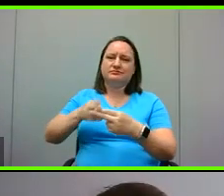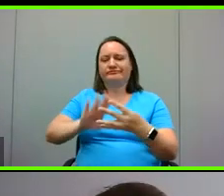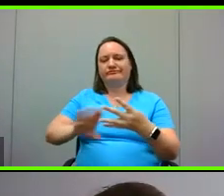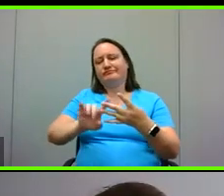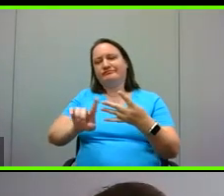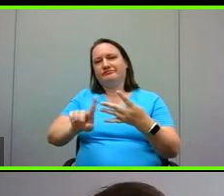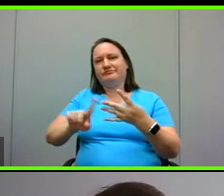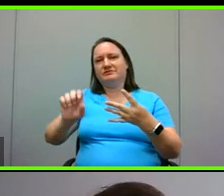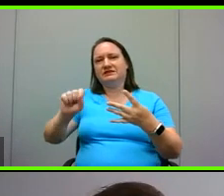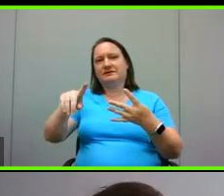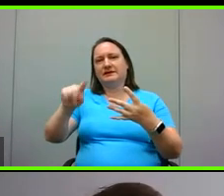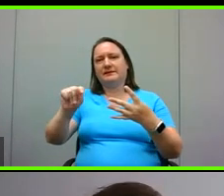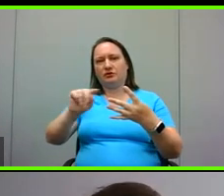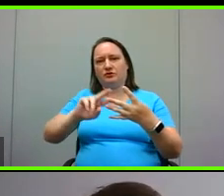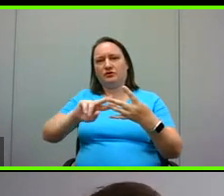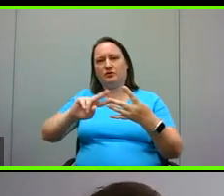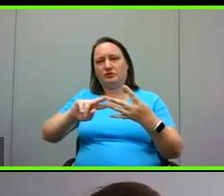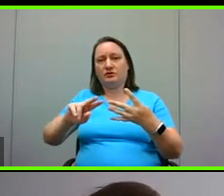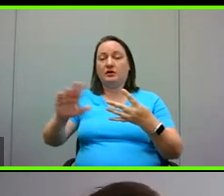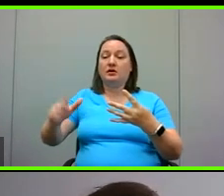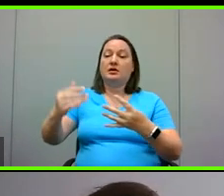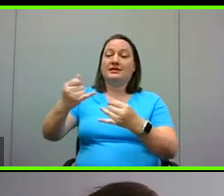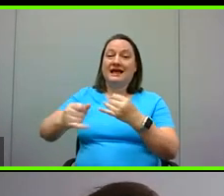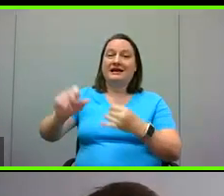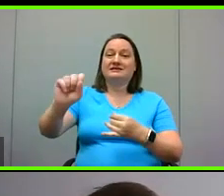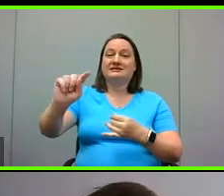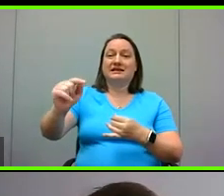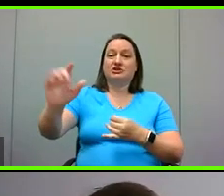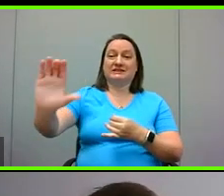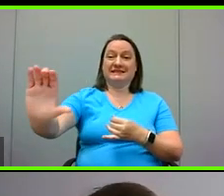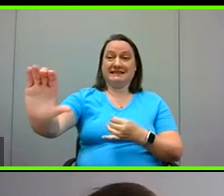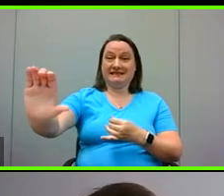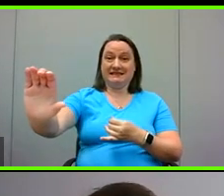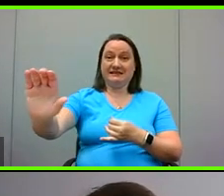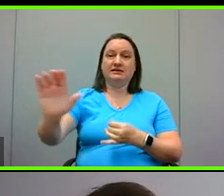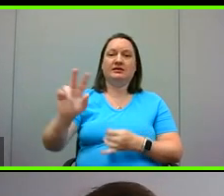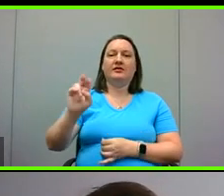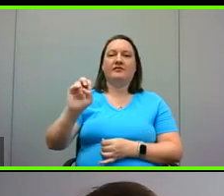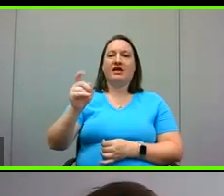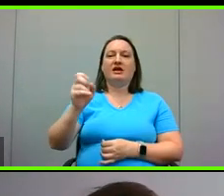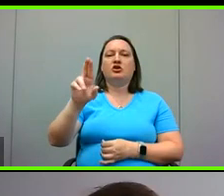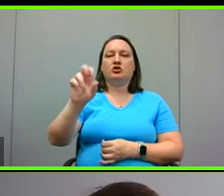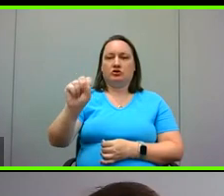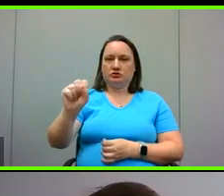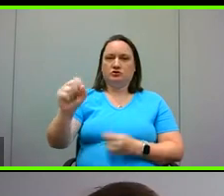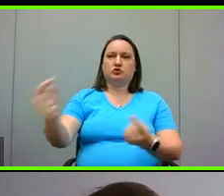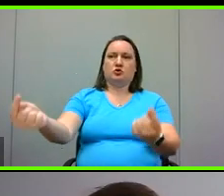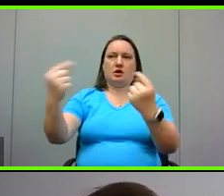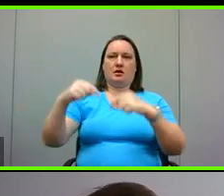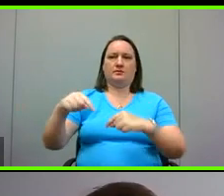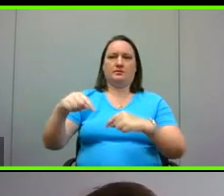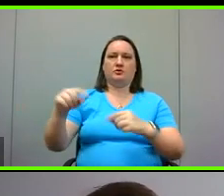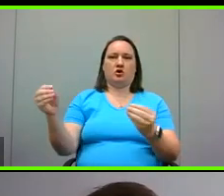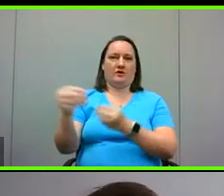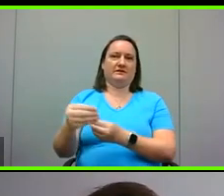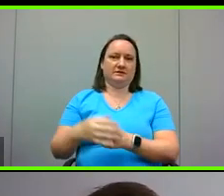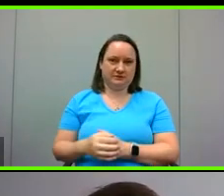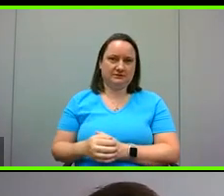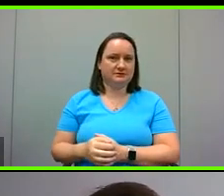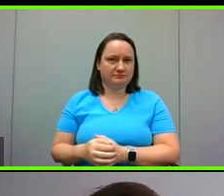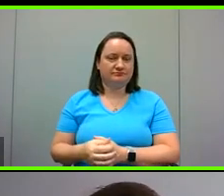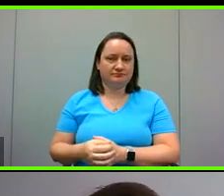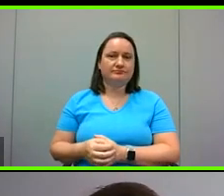last stage, stage C, would actually be having our vendors come back into our offices to see staff. We have psychologists that lease